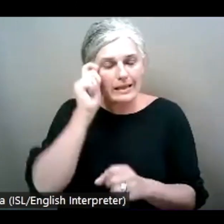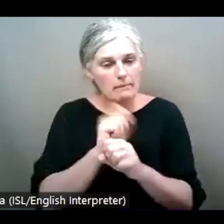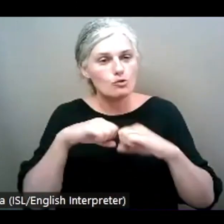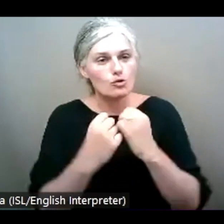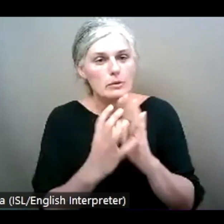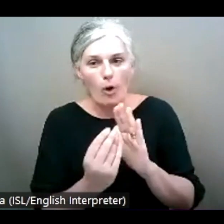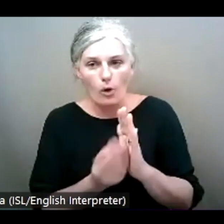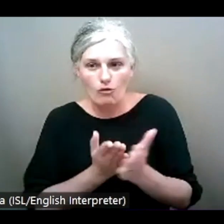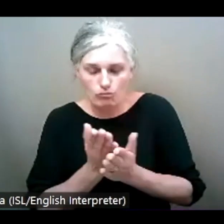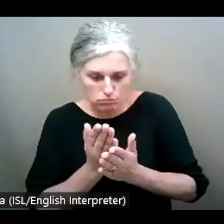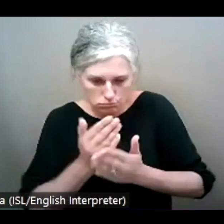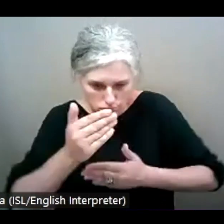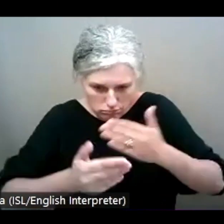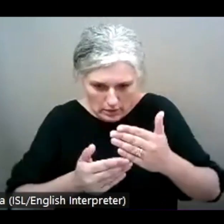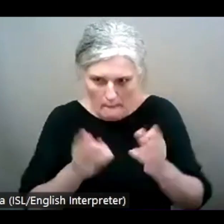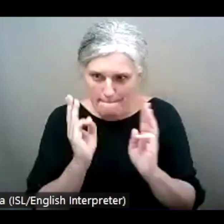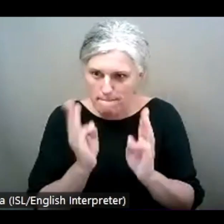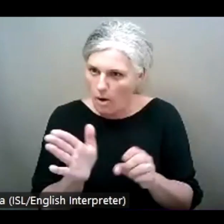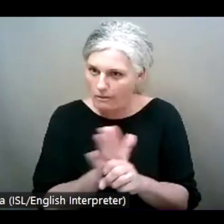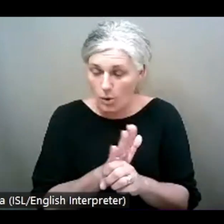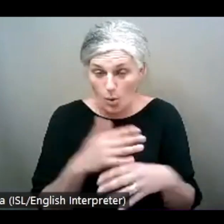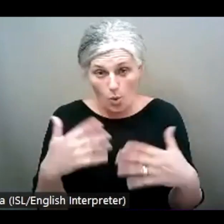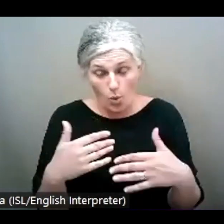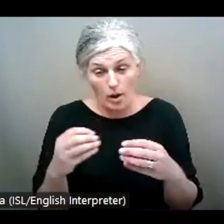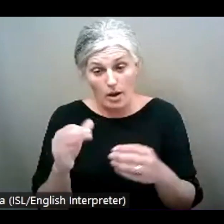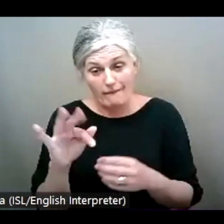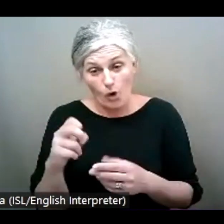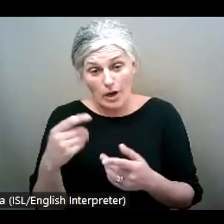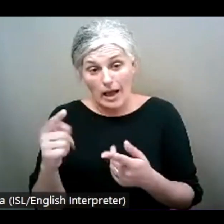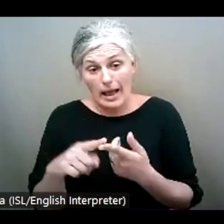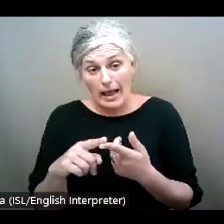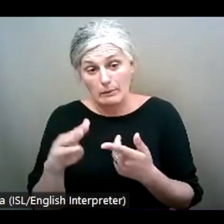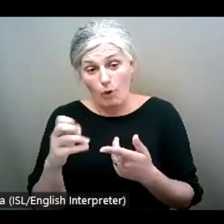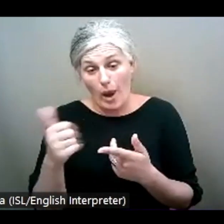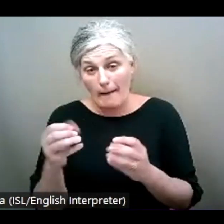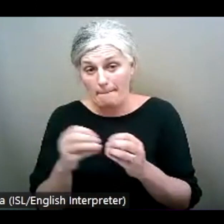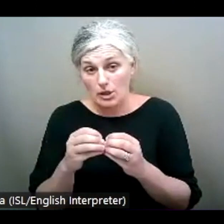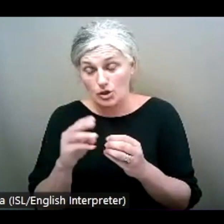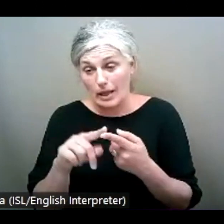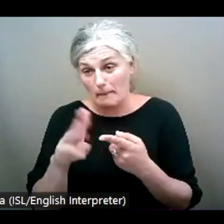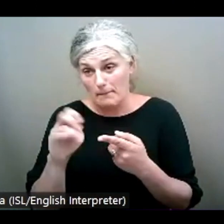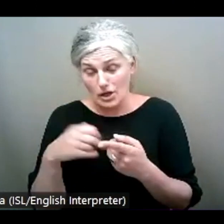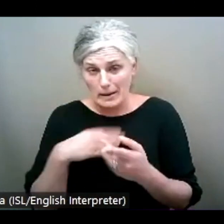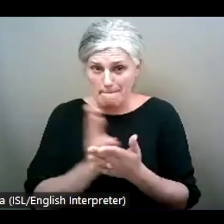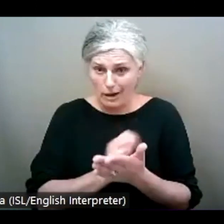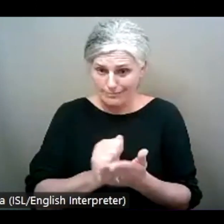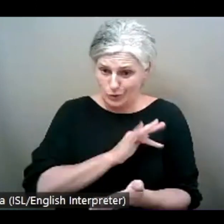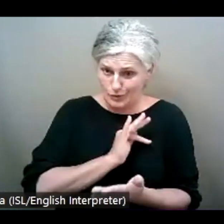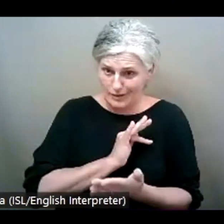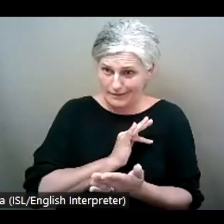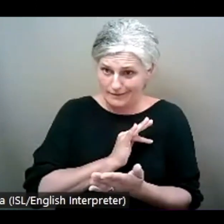through it, we see how powerful it can be. And as Fiona said, and Peter and Paul, you get there, it's part of your makeup, it's part